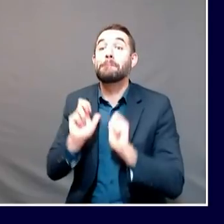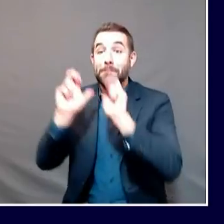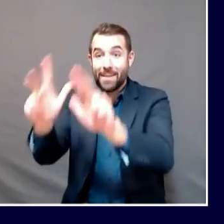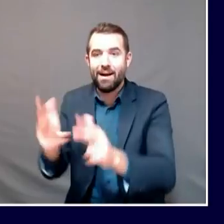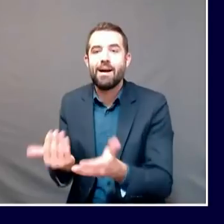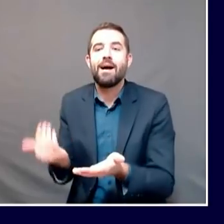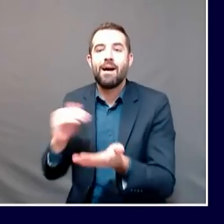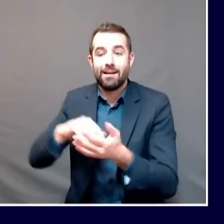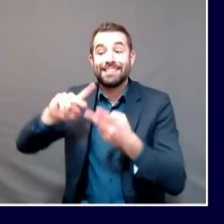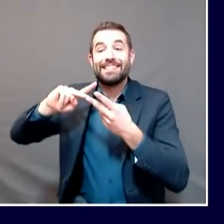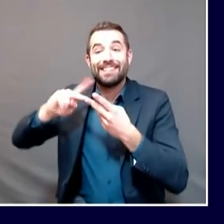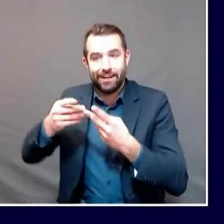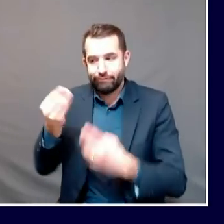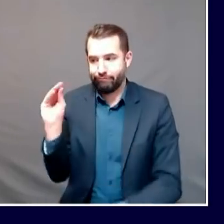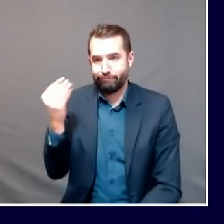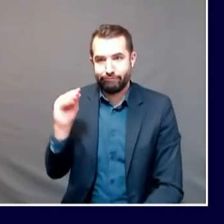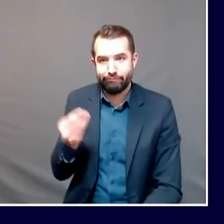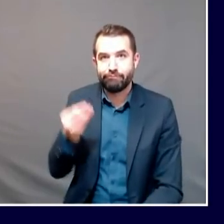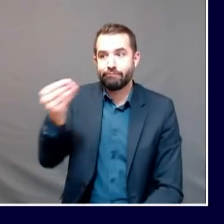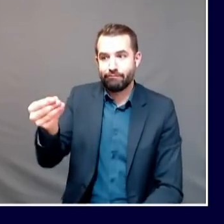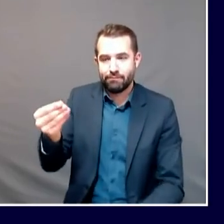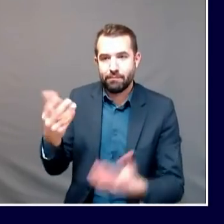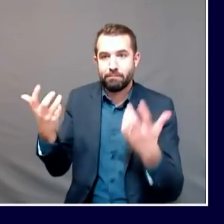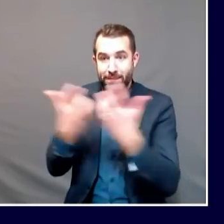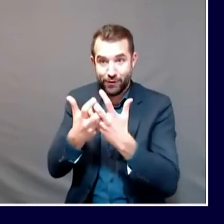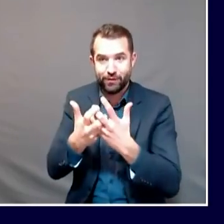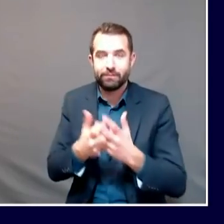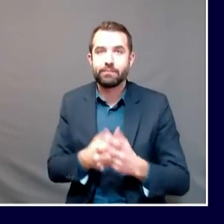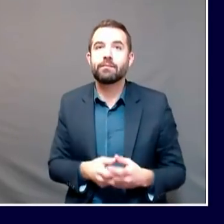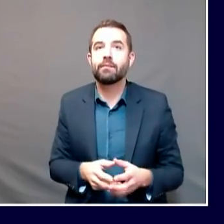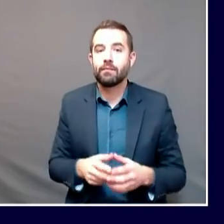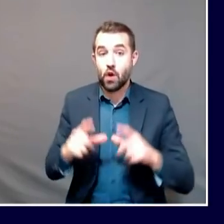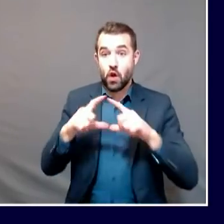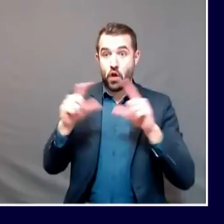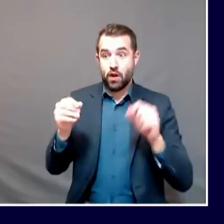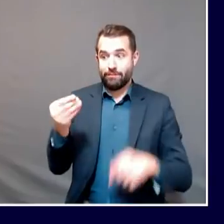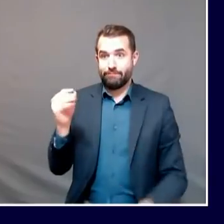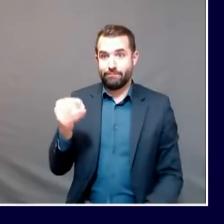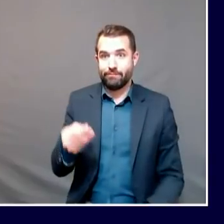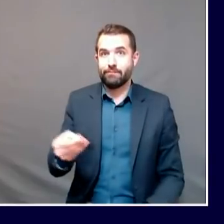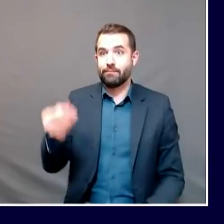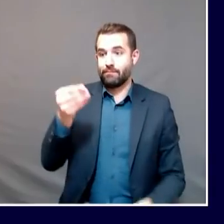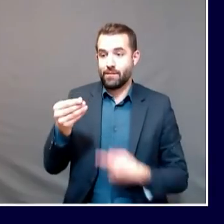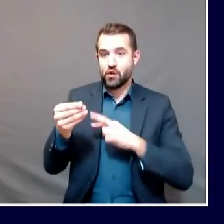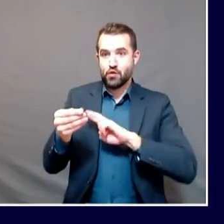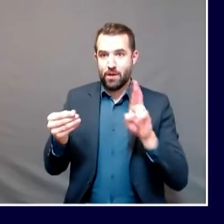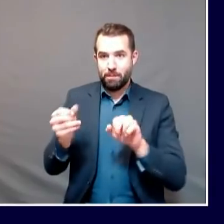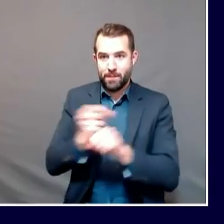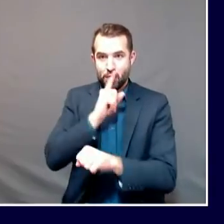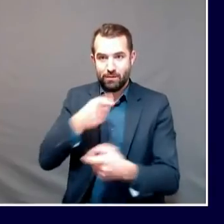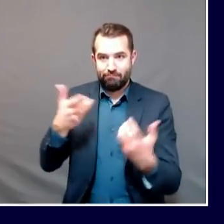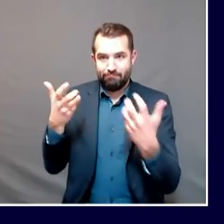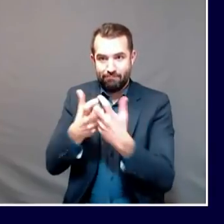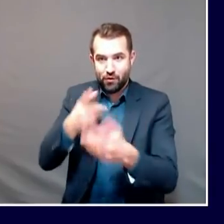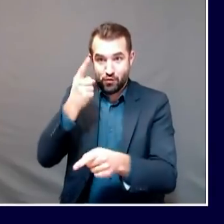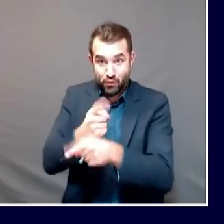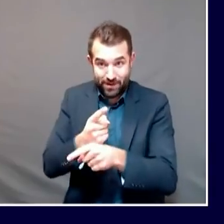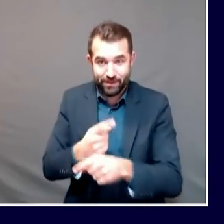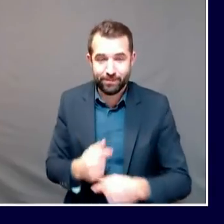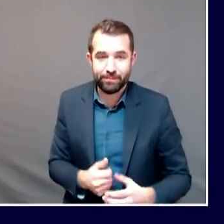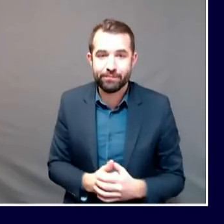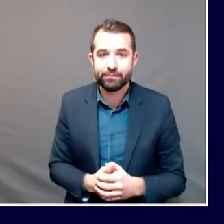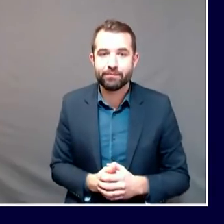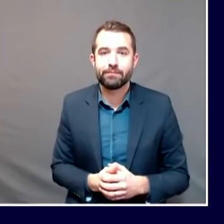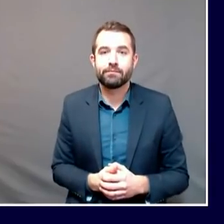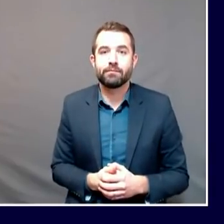dose. All of that information will be provided to you at the time you get your first dose. So you won't have to